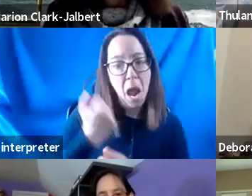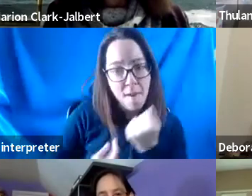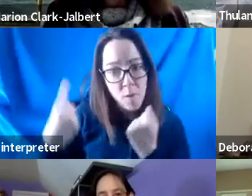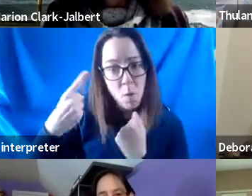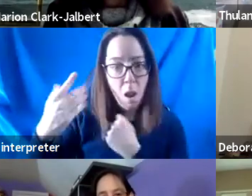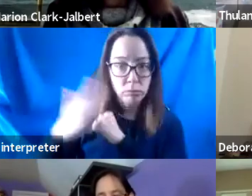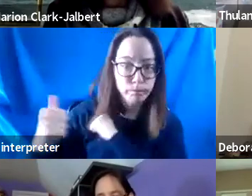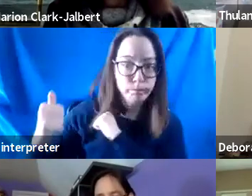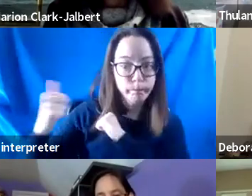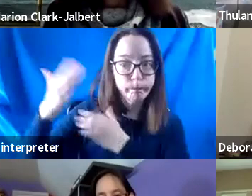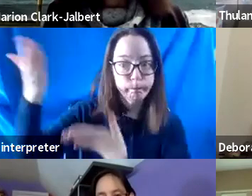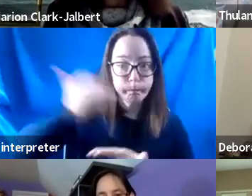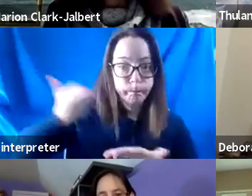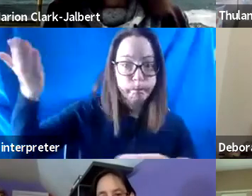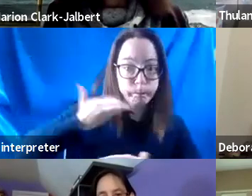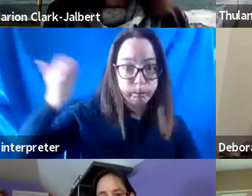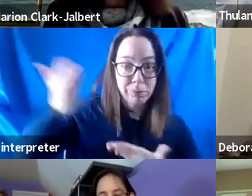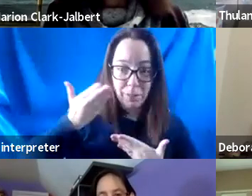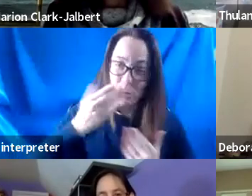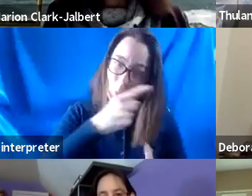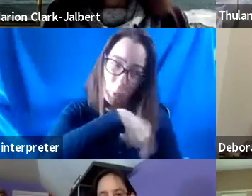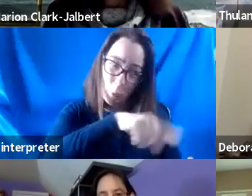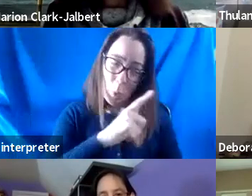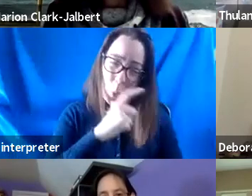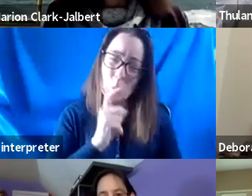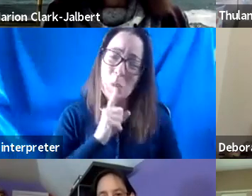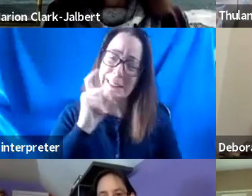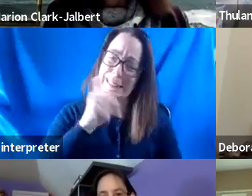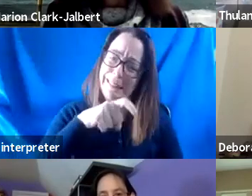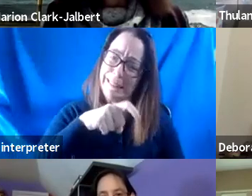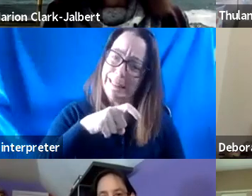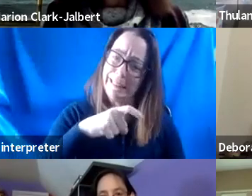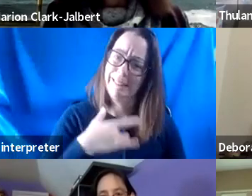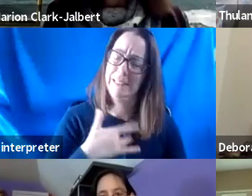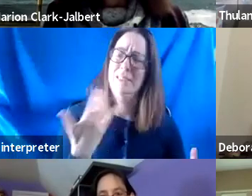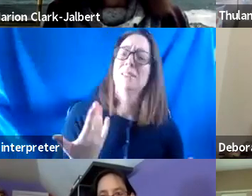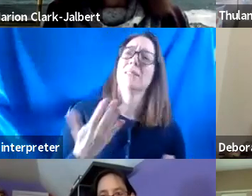you know, I understand that it's frightening and that there's a risk involved with going to the grocery store, but I feel like